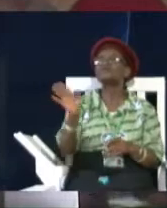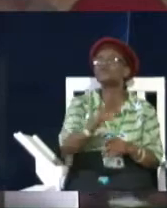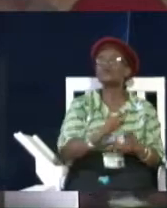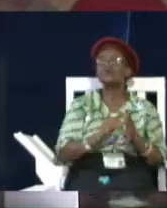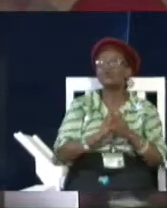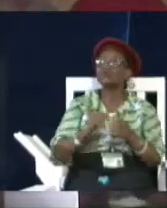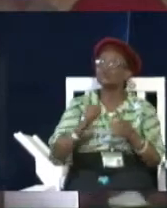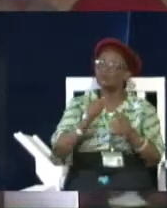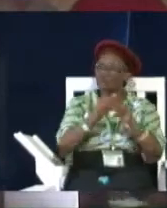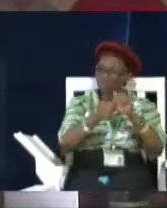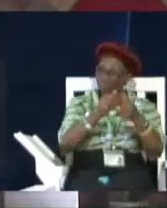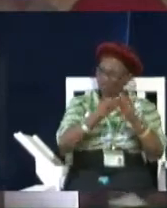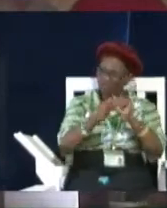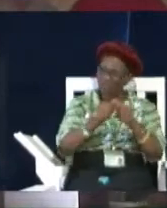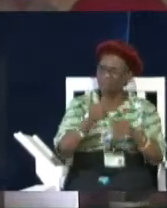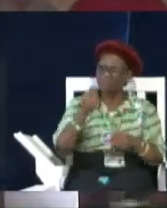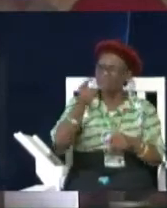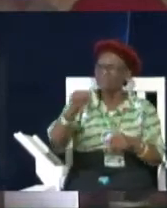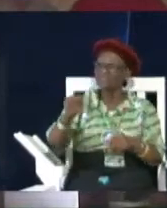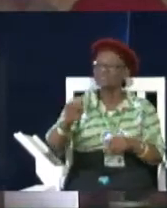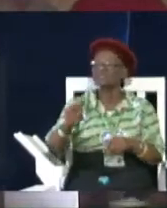The second portion